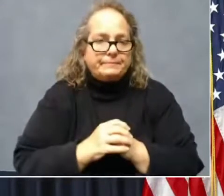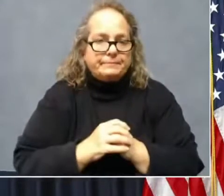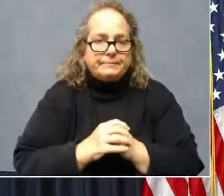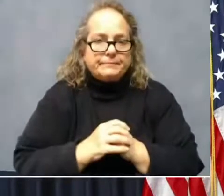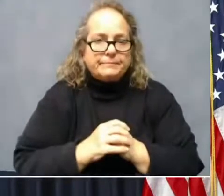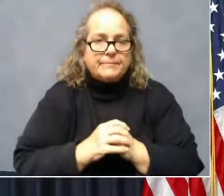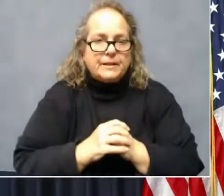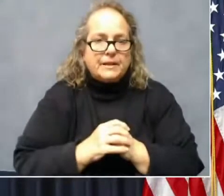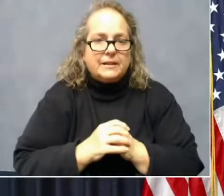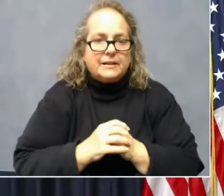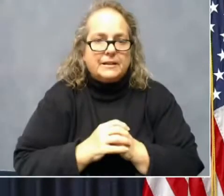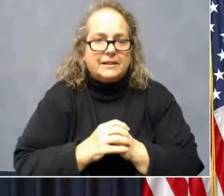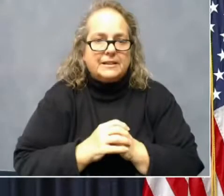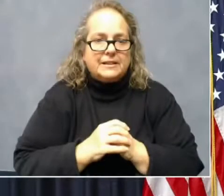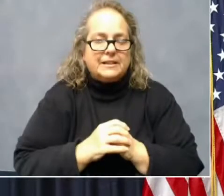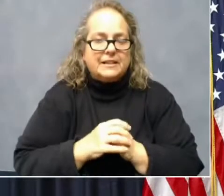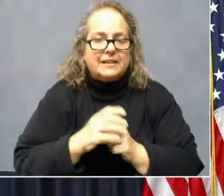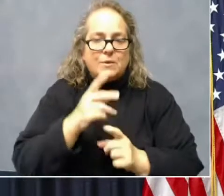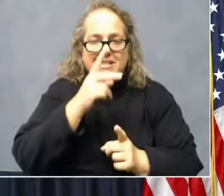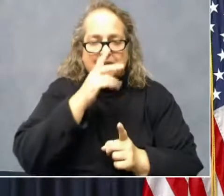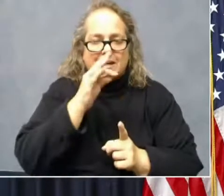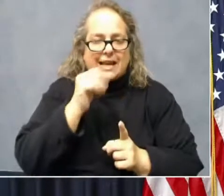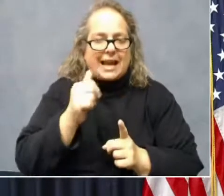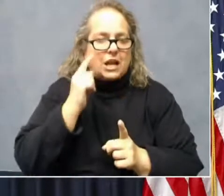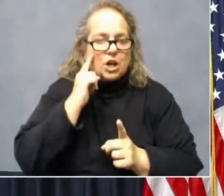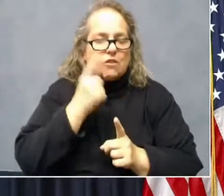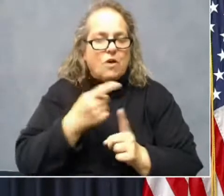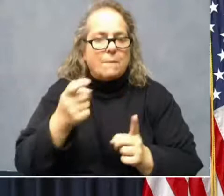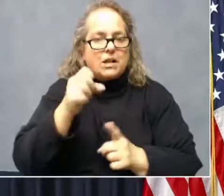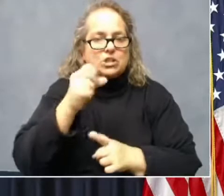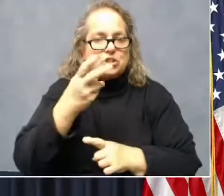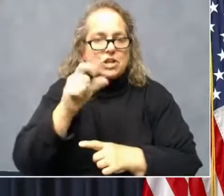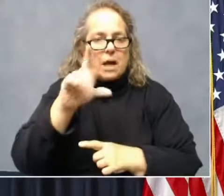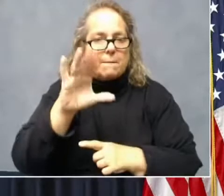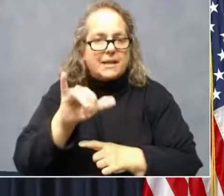We don't hear from Catherine. Let's see if we can hear from Shelby Smithson.